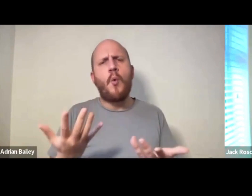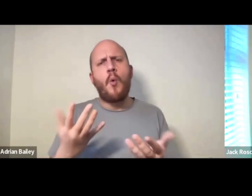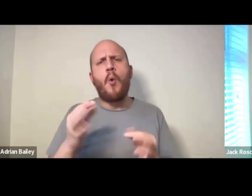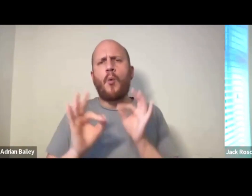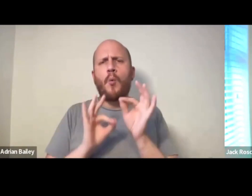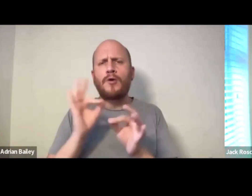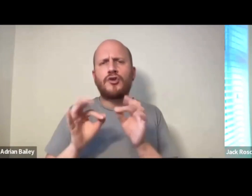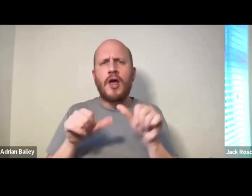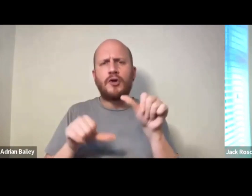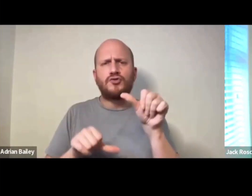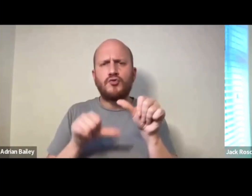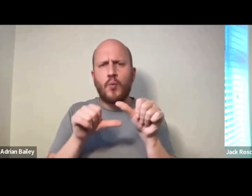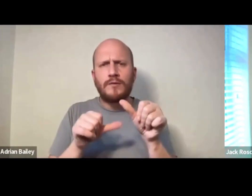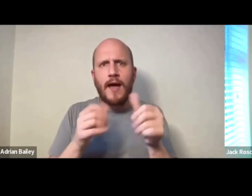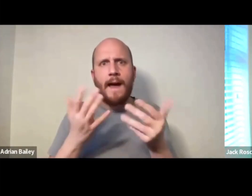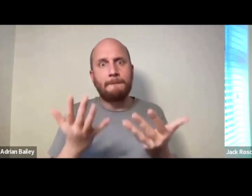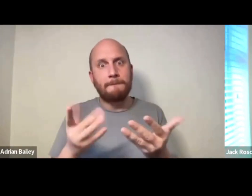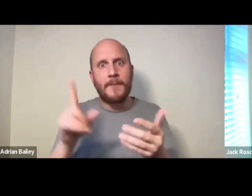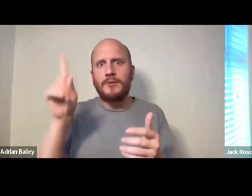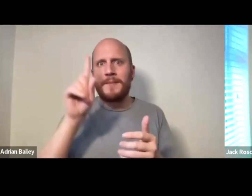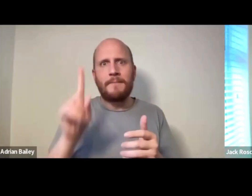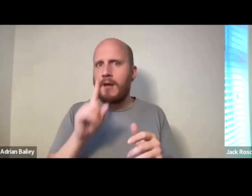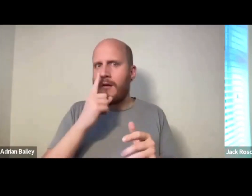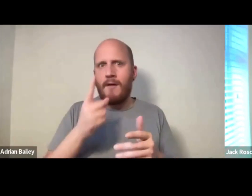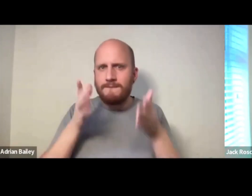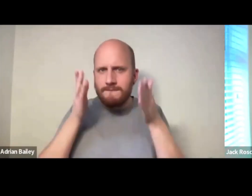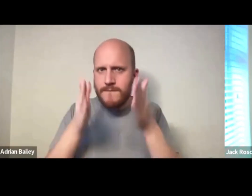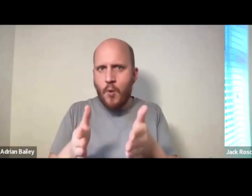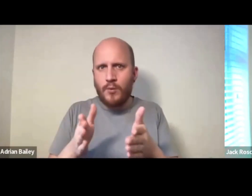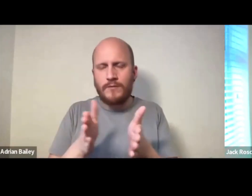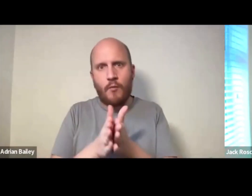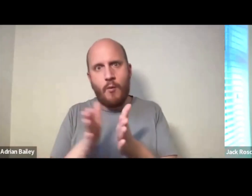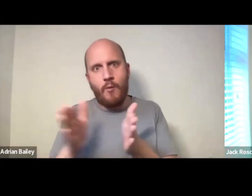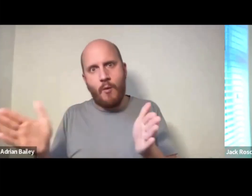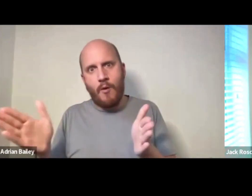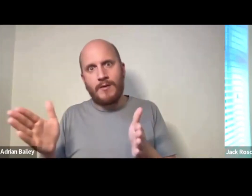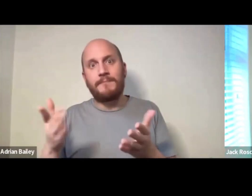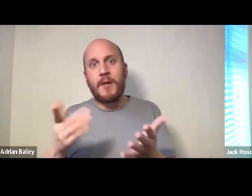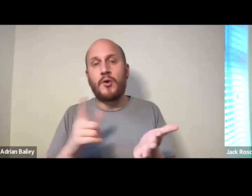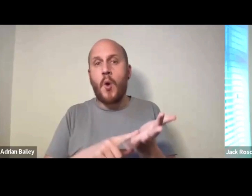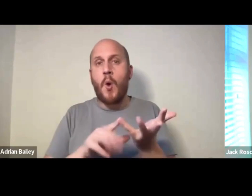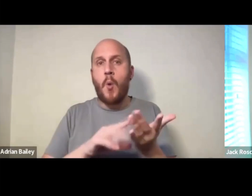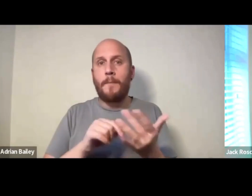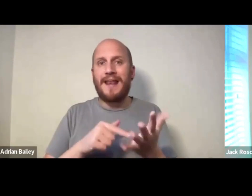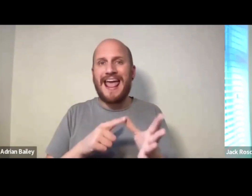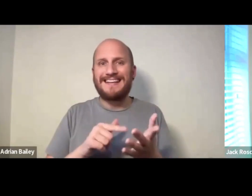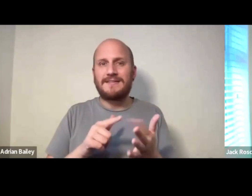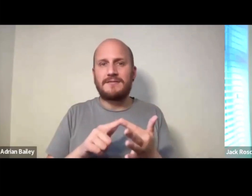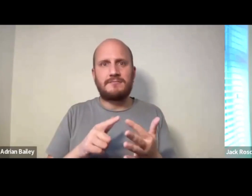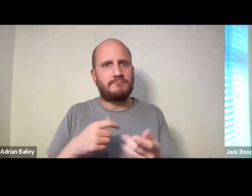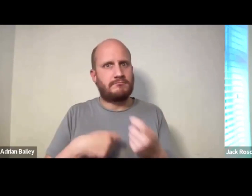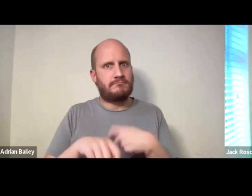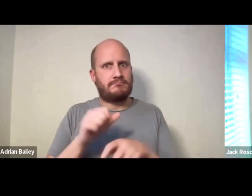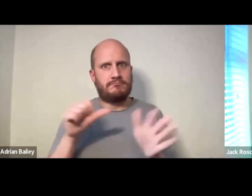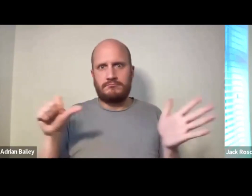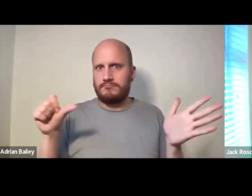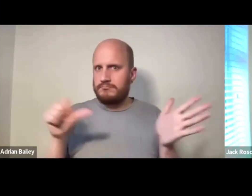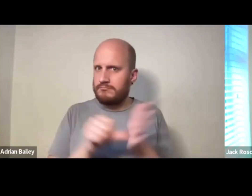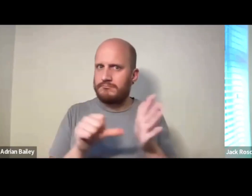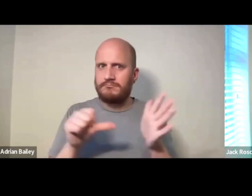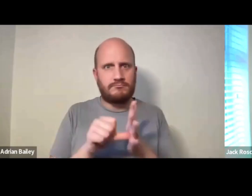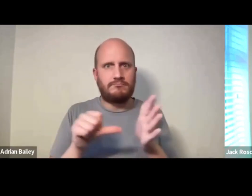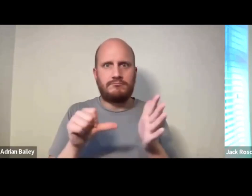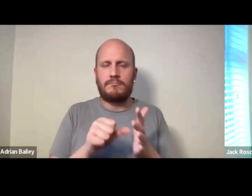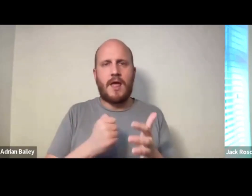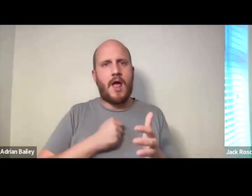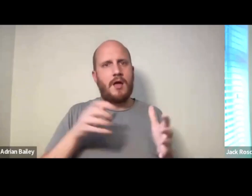shorter, because indeed people don't have that kind of attention span, has become a lot harder since Illuminate. So that's like, those questions have kind of come up again in our team when we thought that we